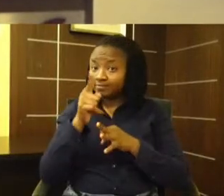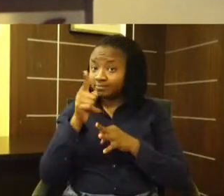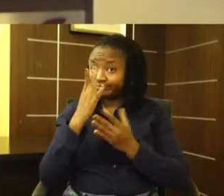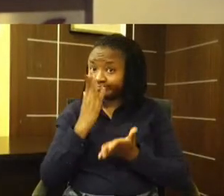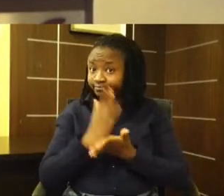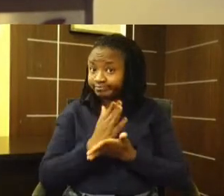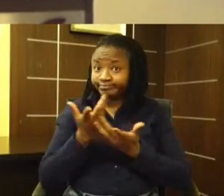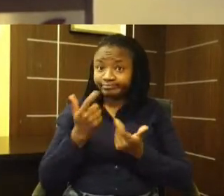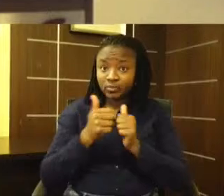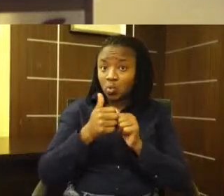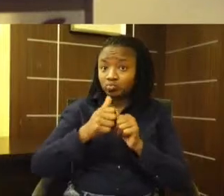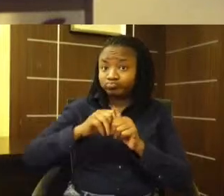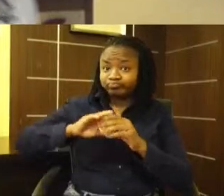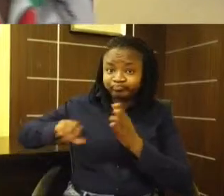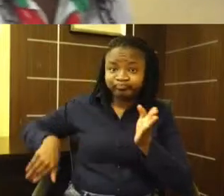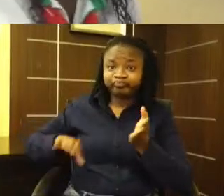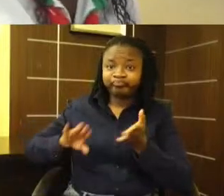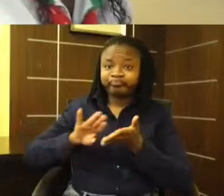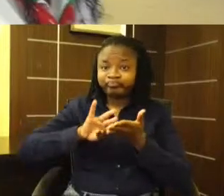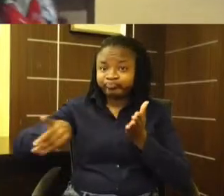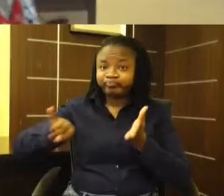left them behind.